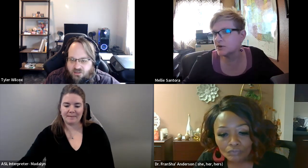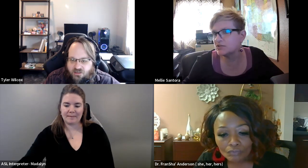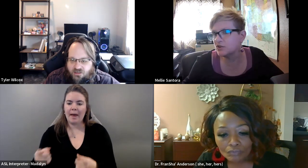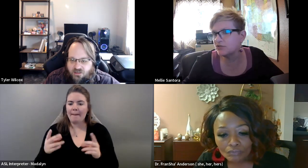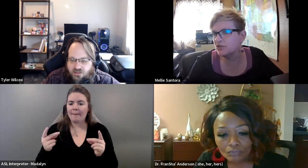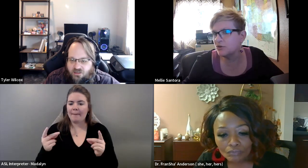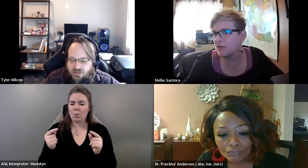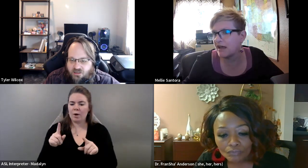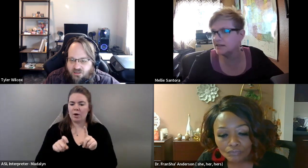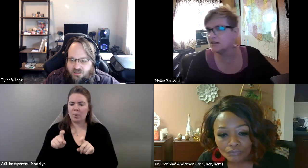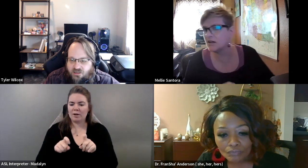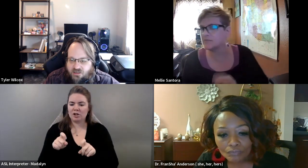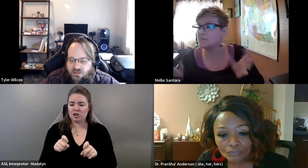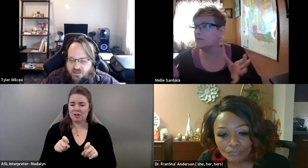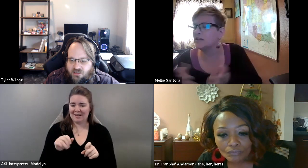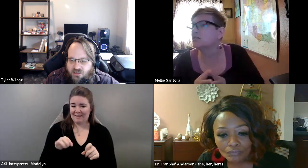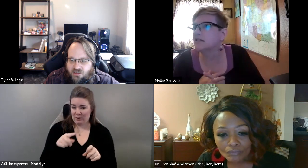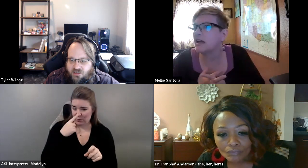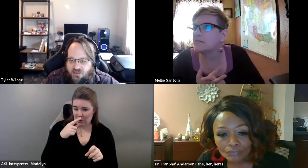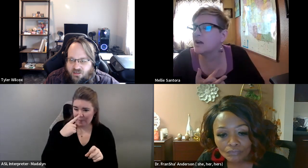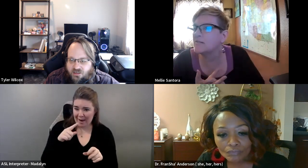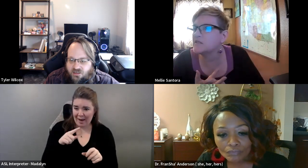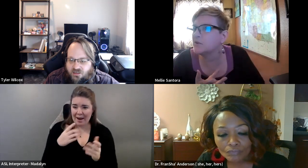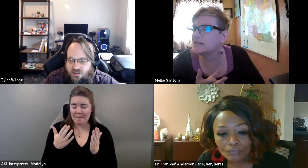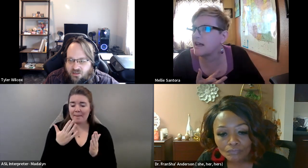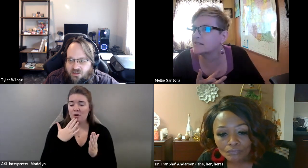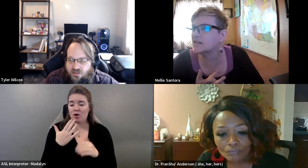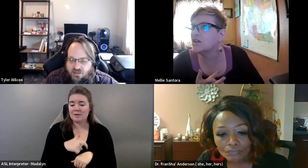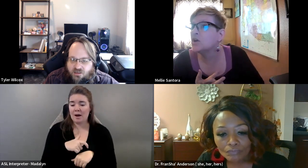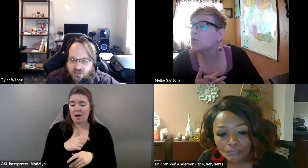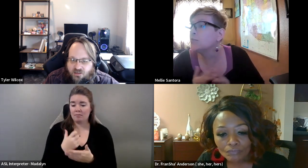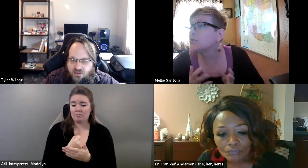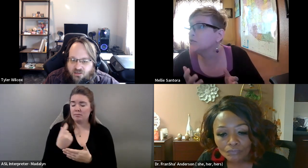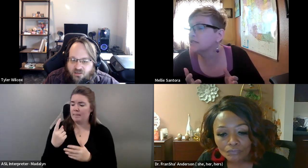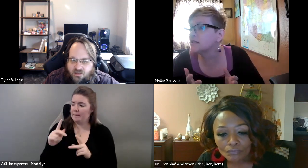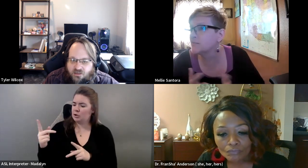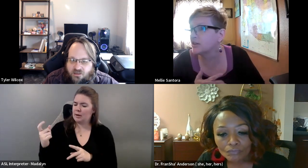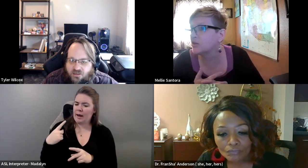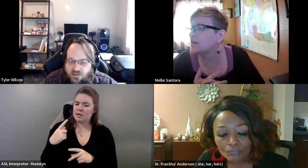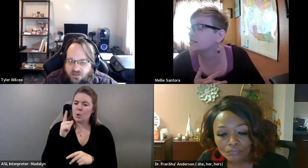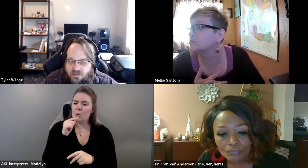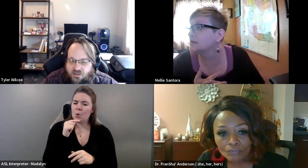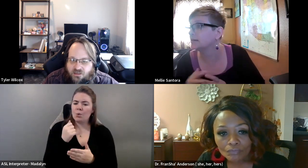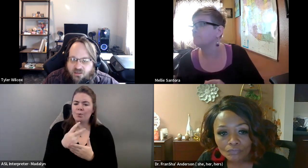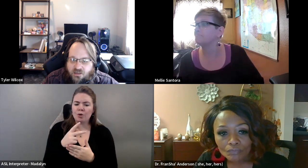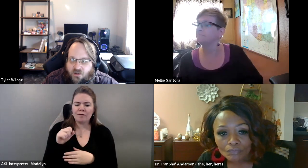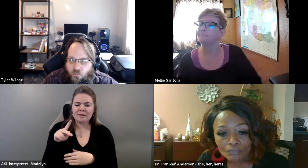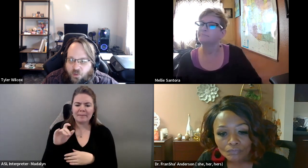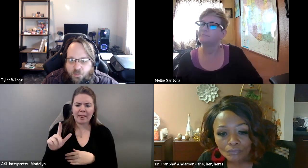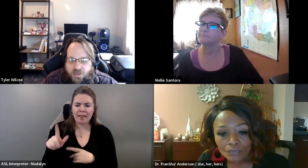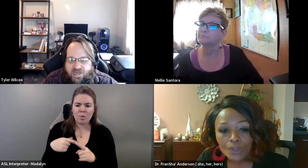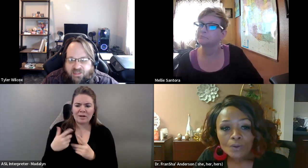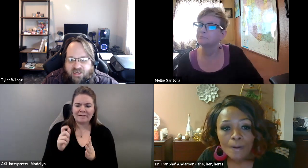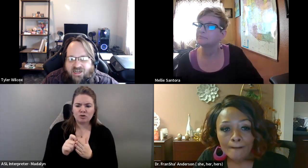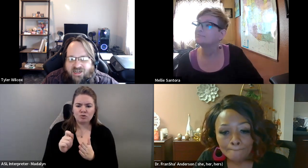addressed elsewhere. So if you don't mind, this might be a good time. Someone is asking who approves the spill once it's written.